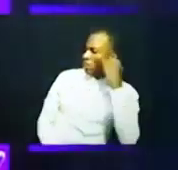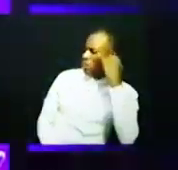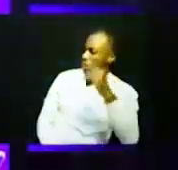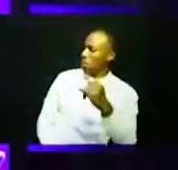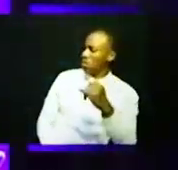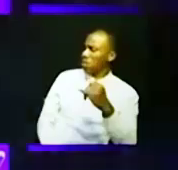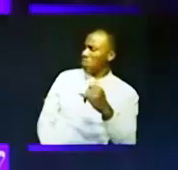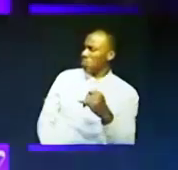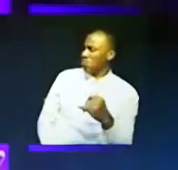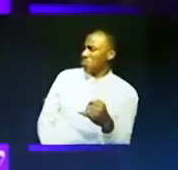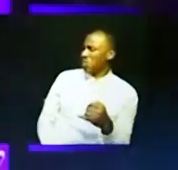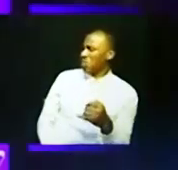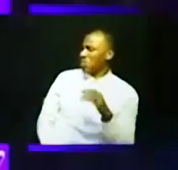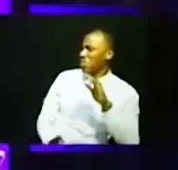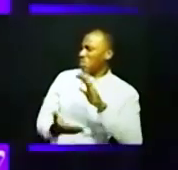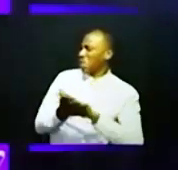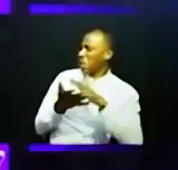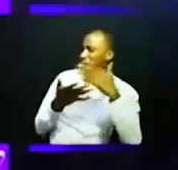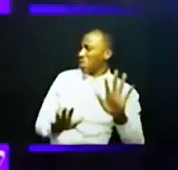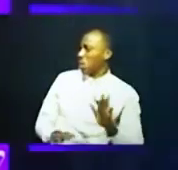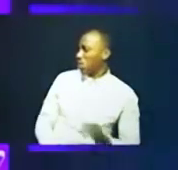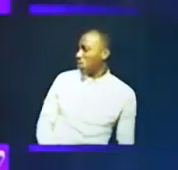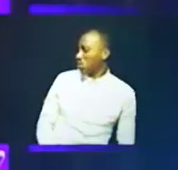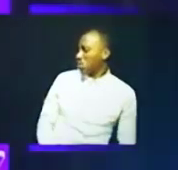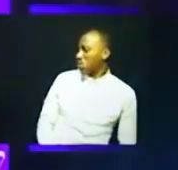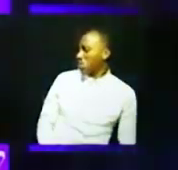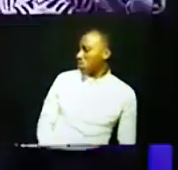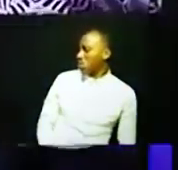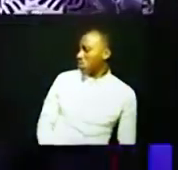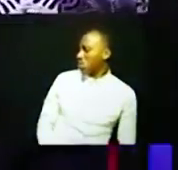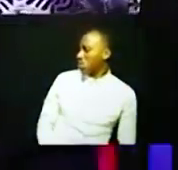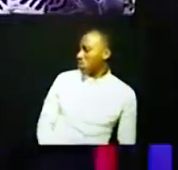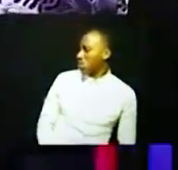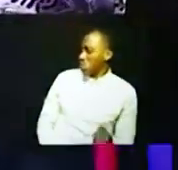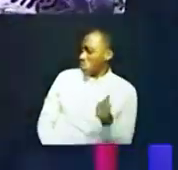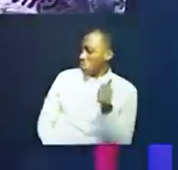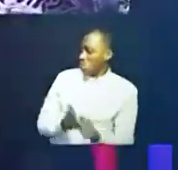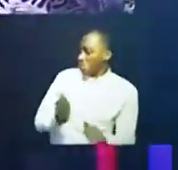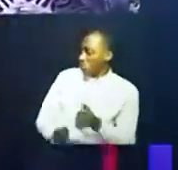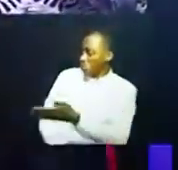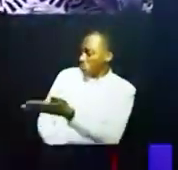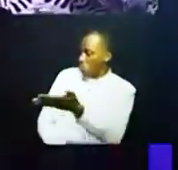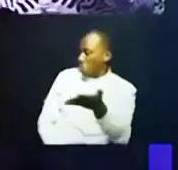is finished. And most of us here